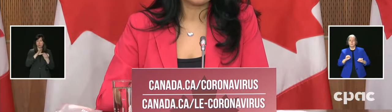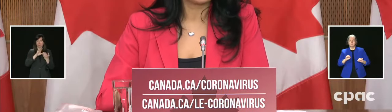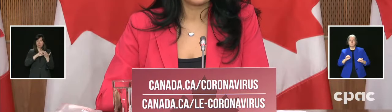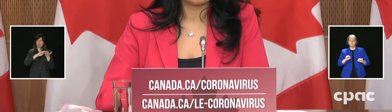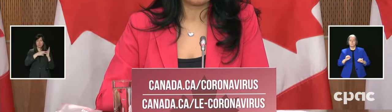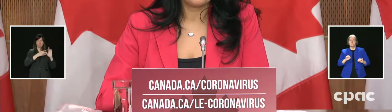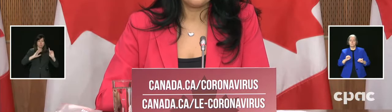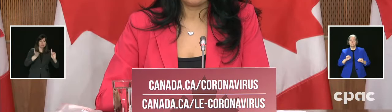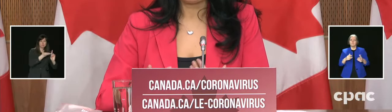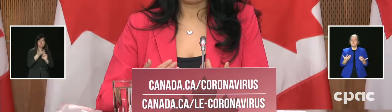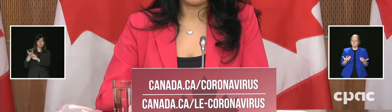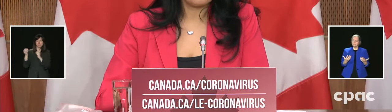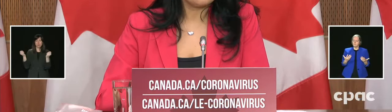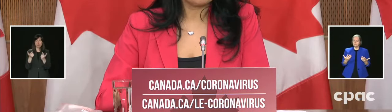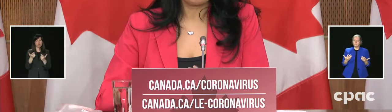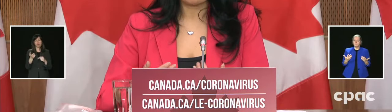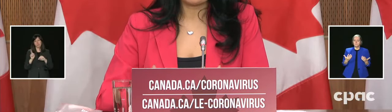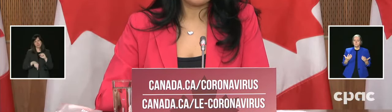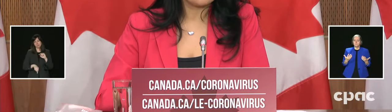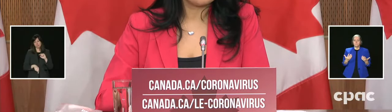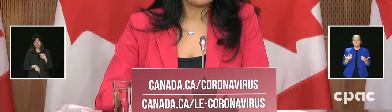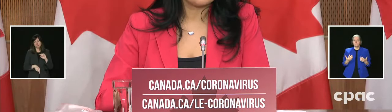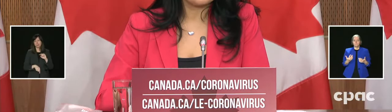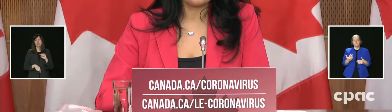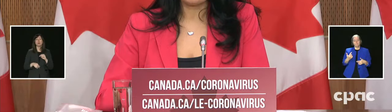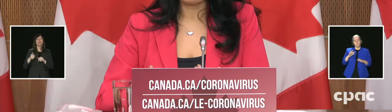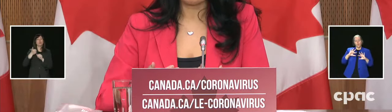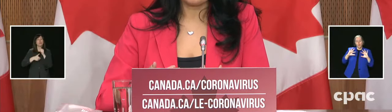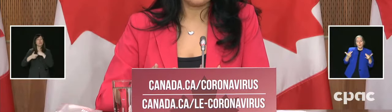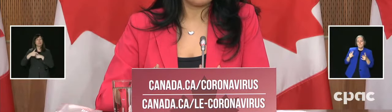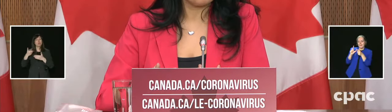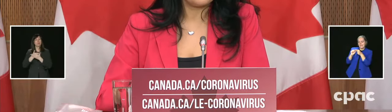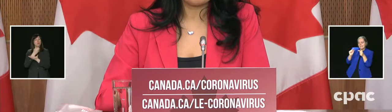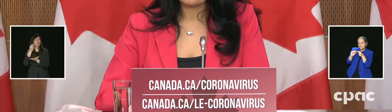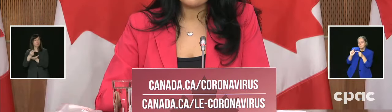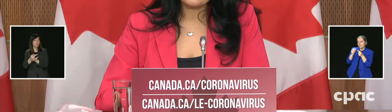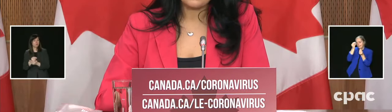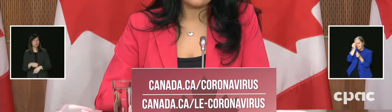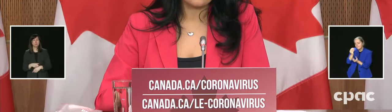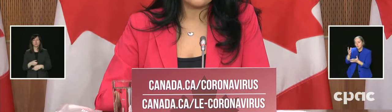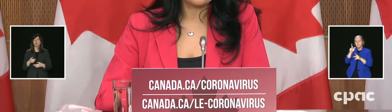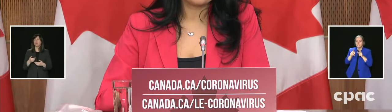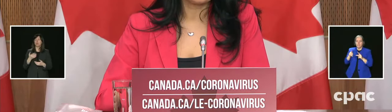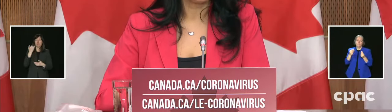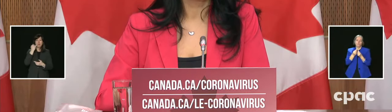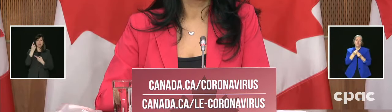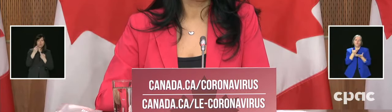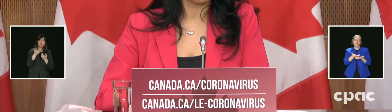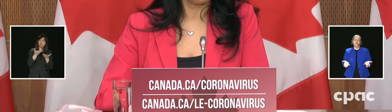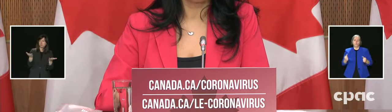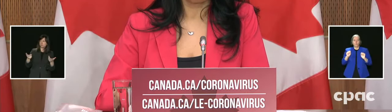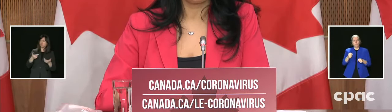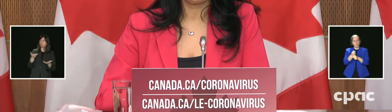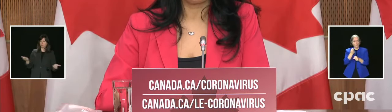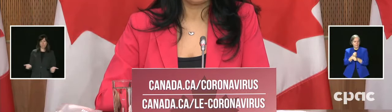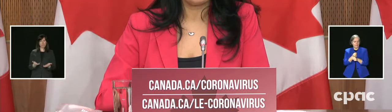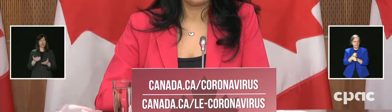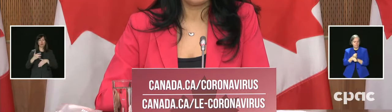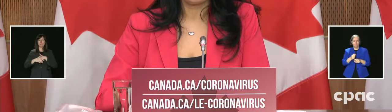today is one step. So every time we have an authorization, being available to answer questions, putting all